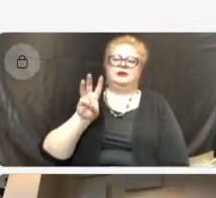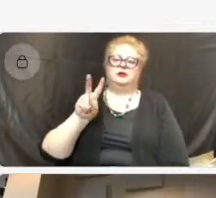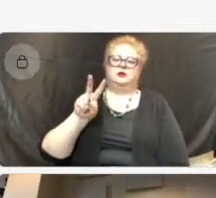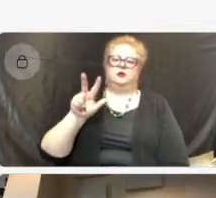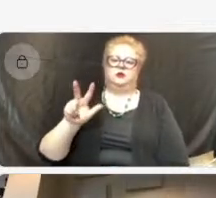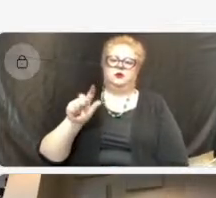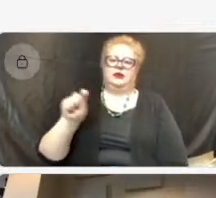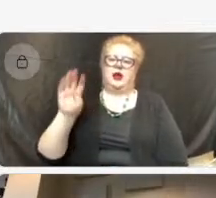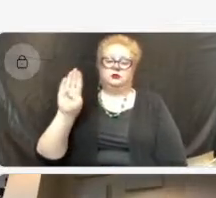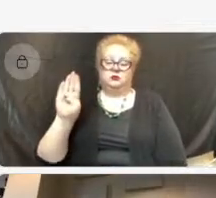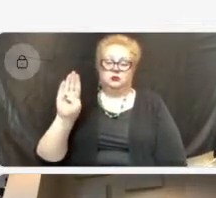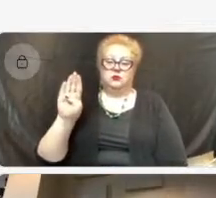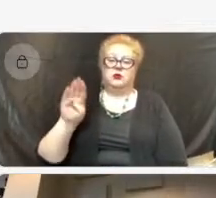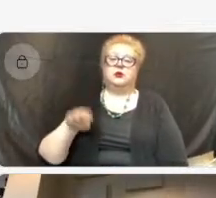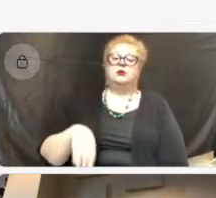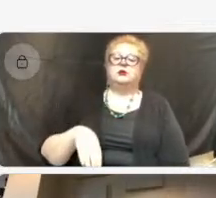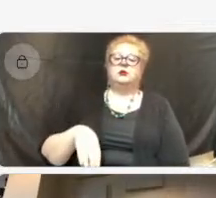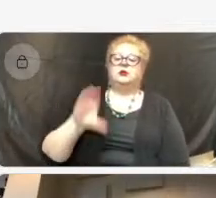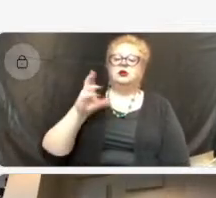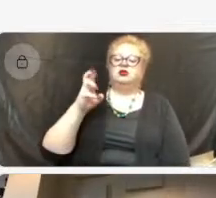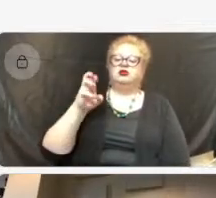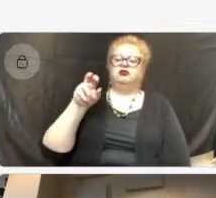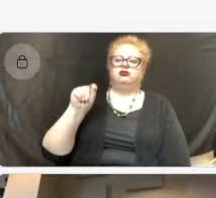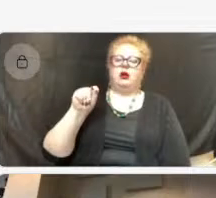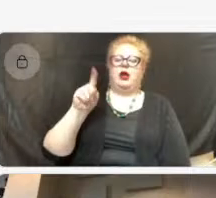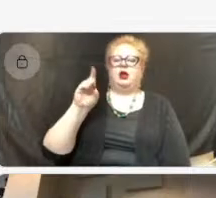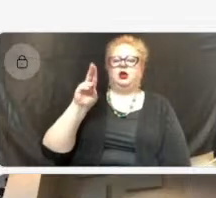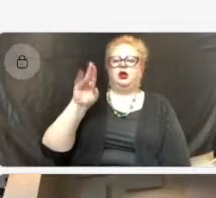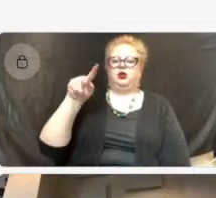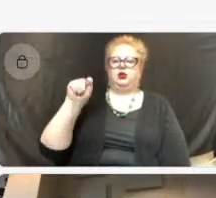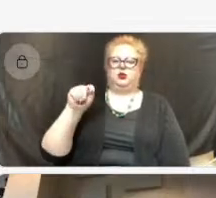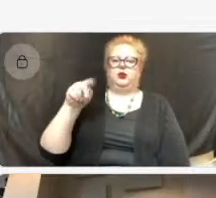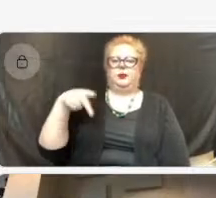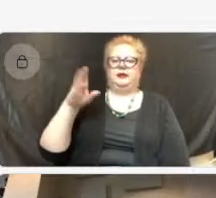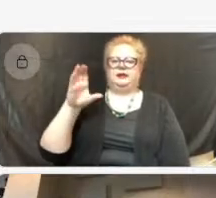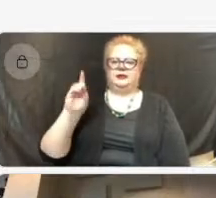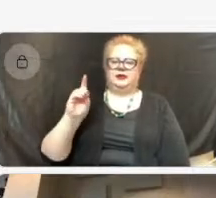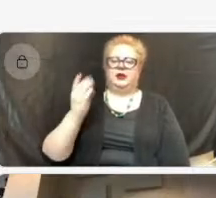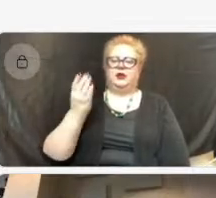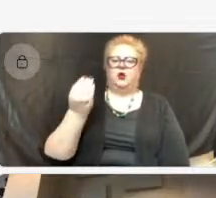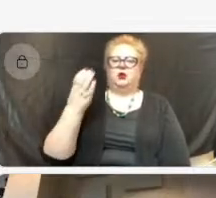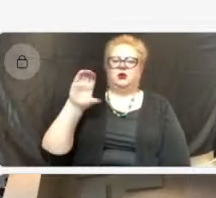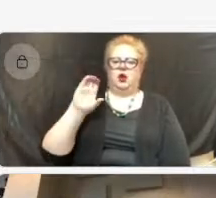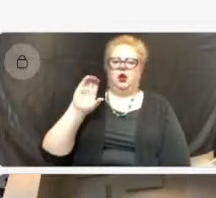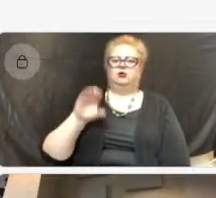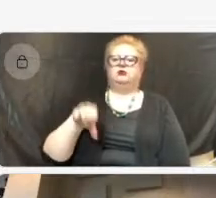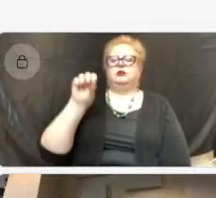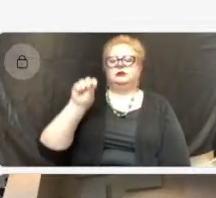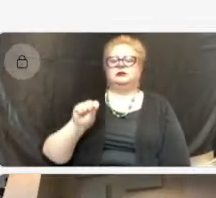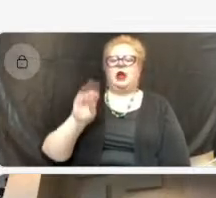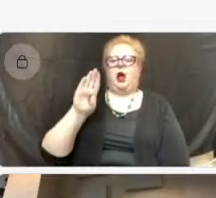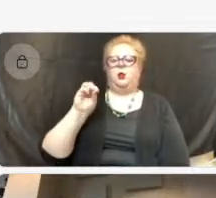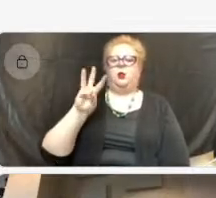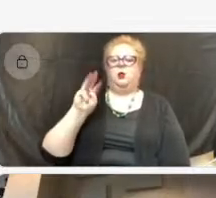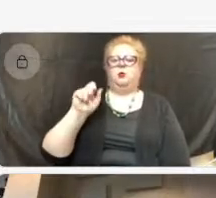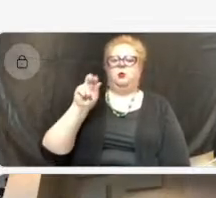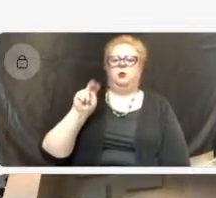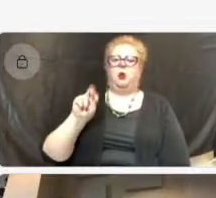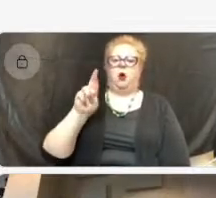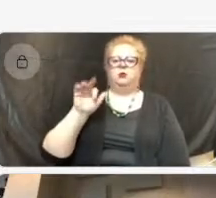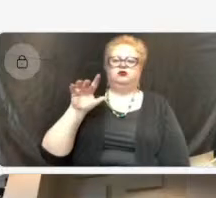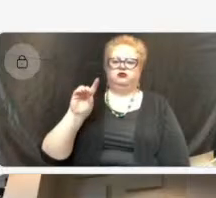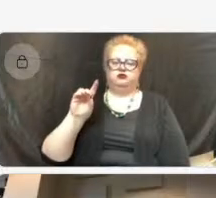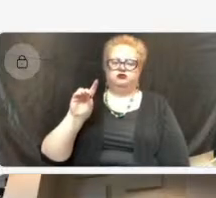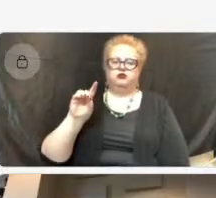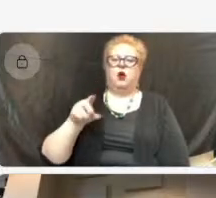Z6238-B, Telco Federal Credit Union, PDC, 1400 South Bowman Road. Staff recommends approval of the